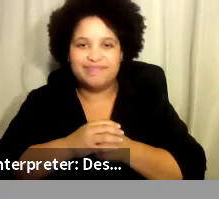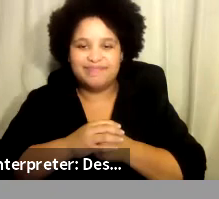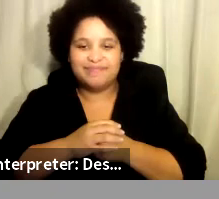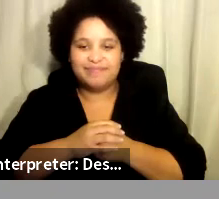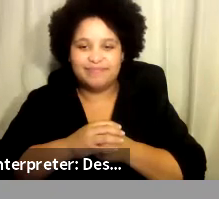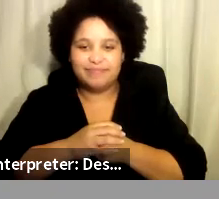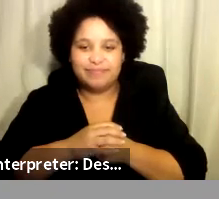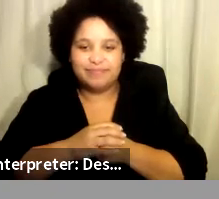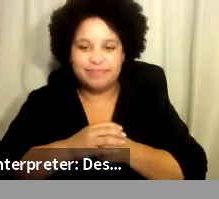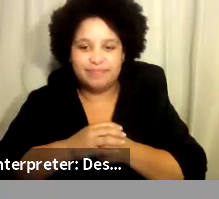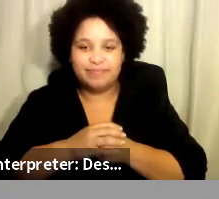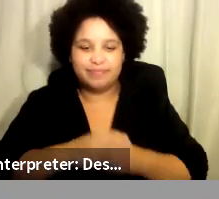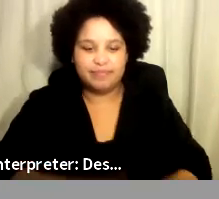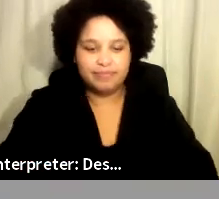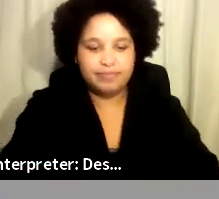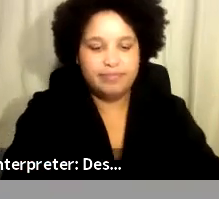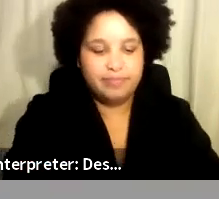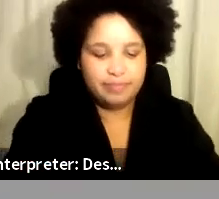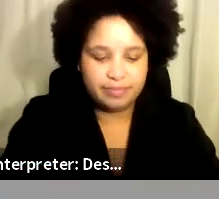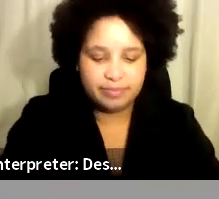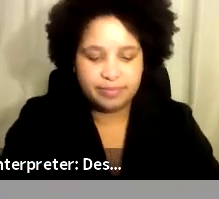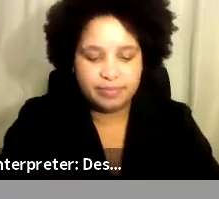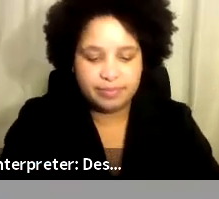And for the Head Start?